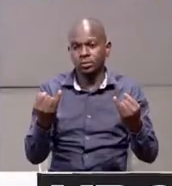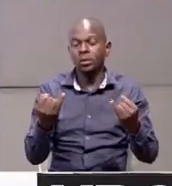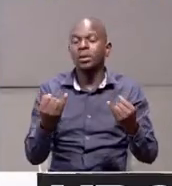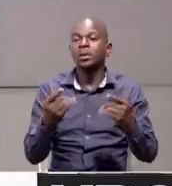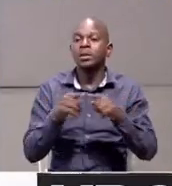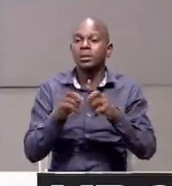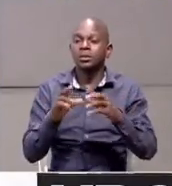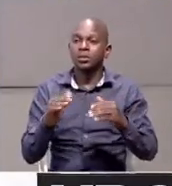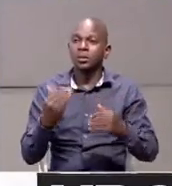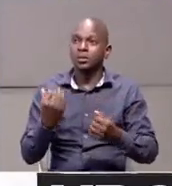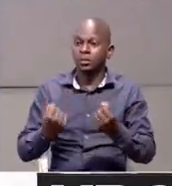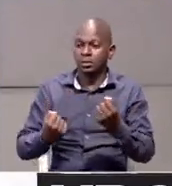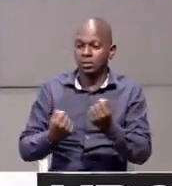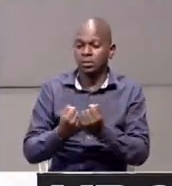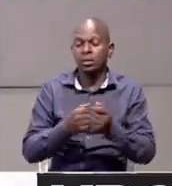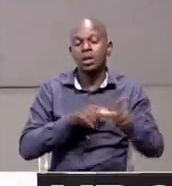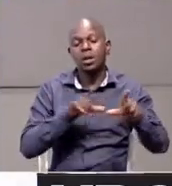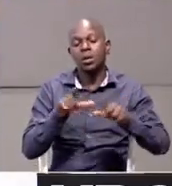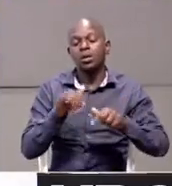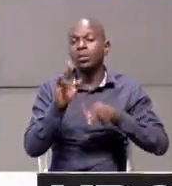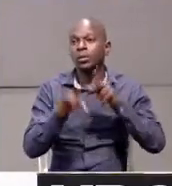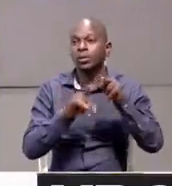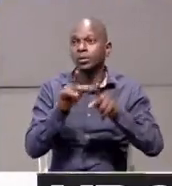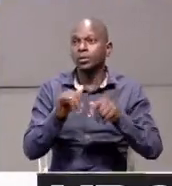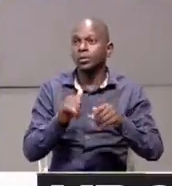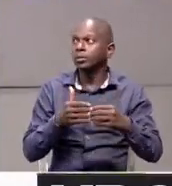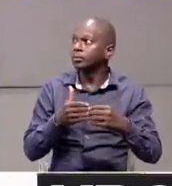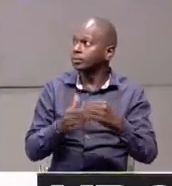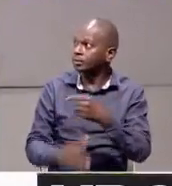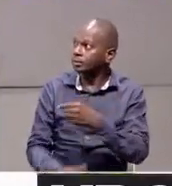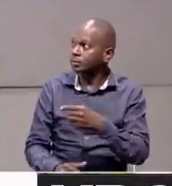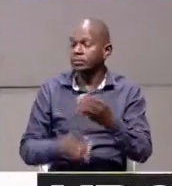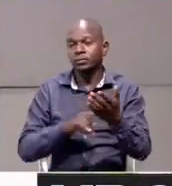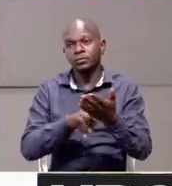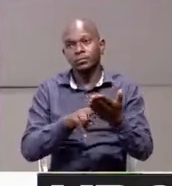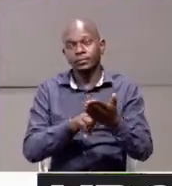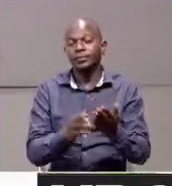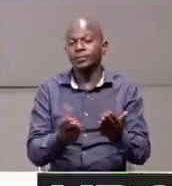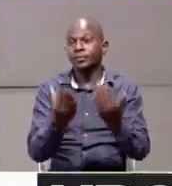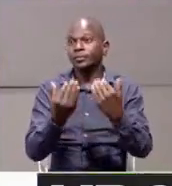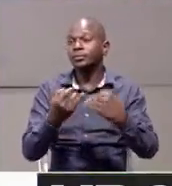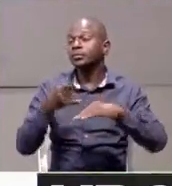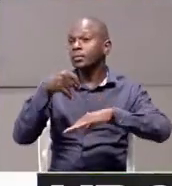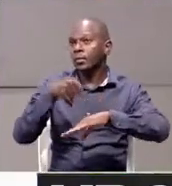to disseminate vaccination messages with support from local political leaders. Therefore, we are using this period